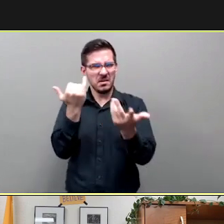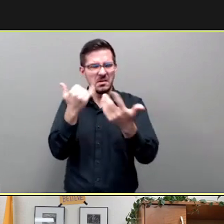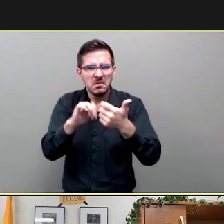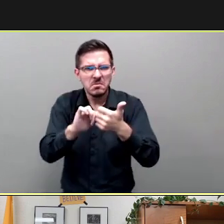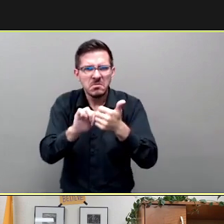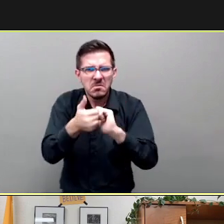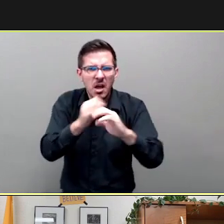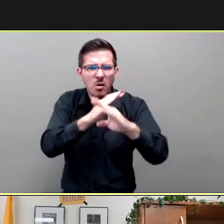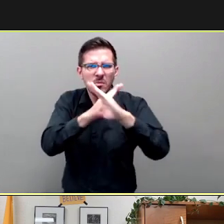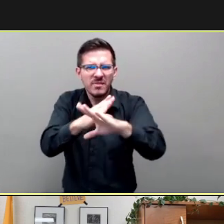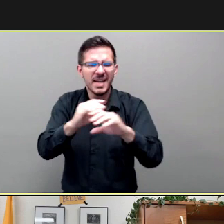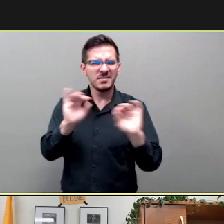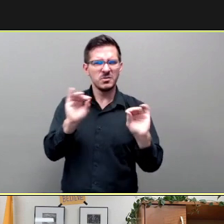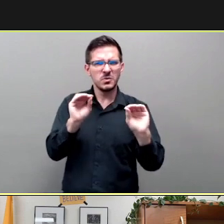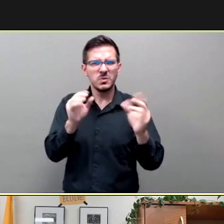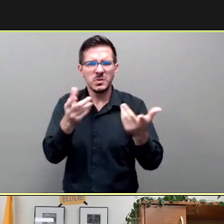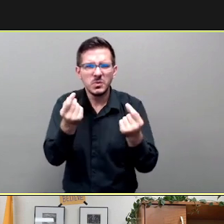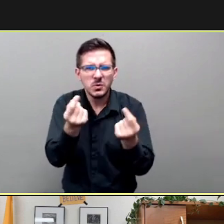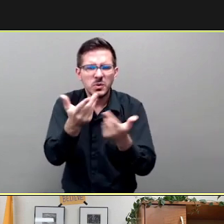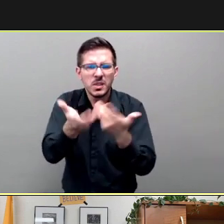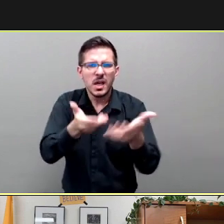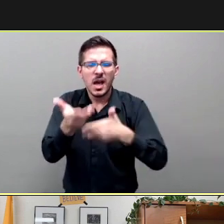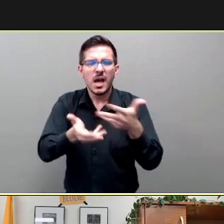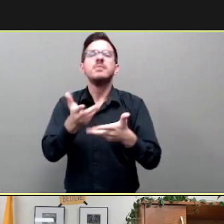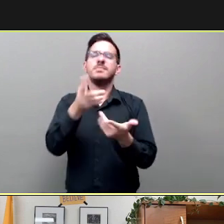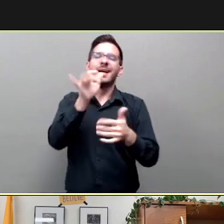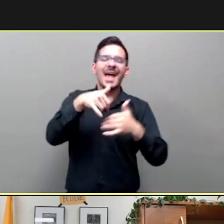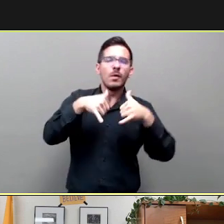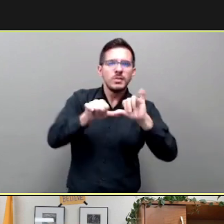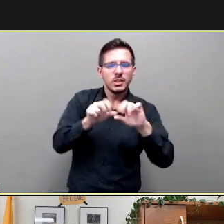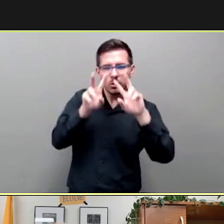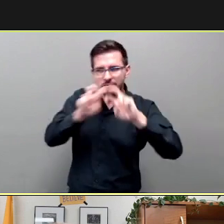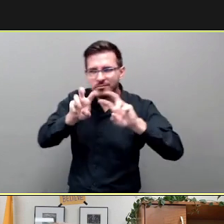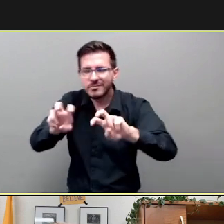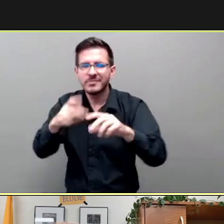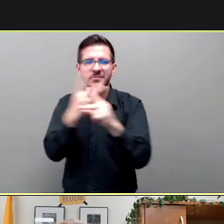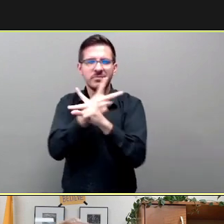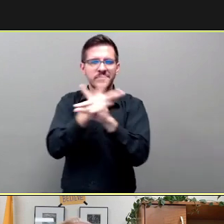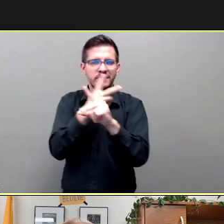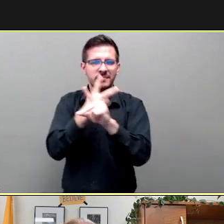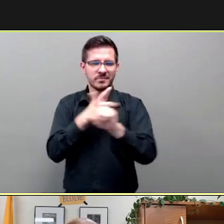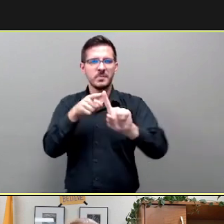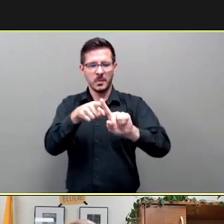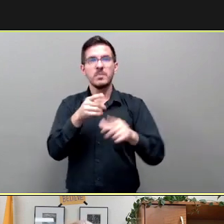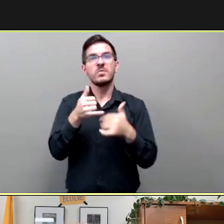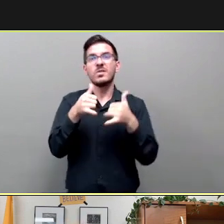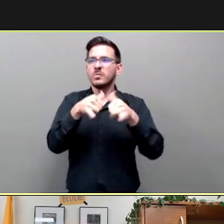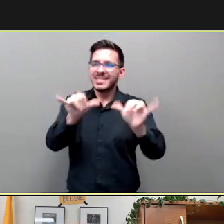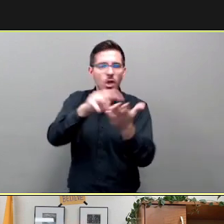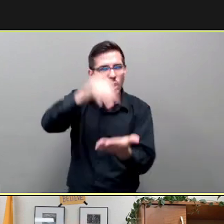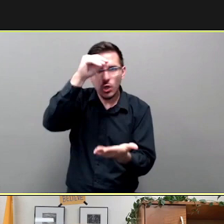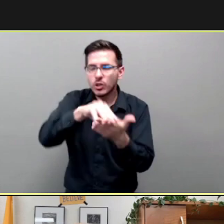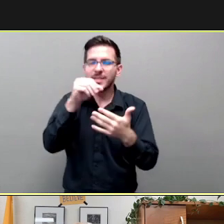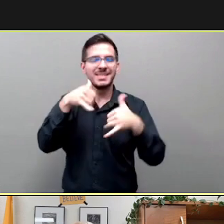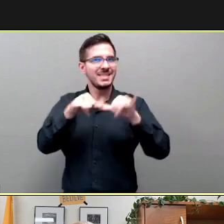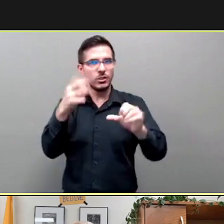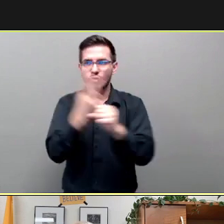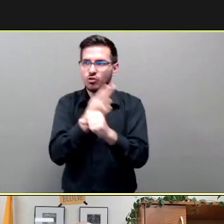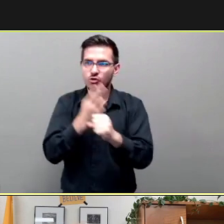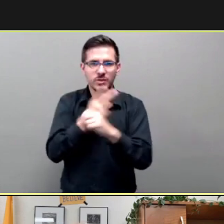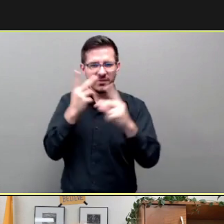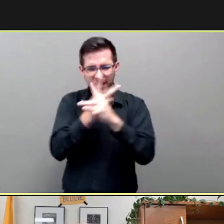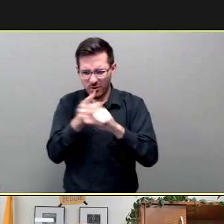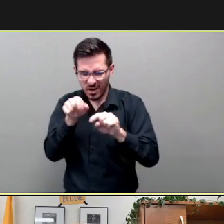tract for a longer period of time than the active infection. And so we're still learning, we're still figuring this